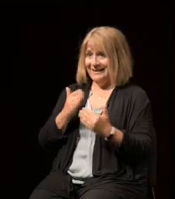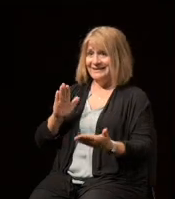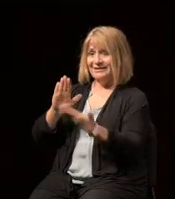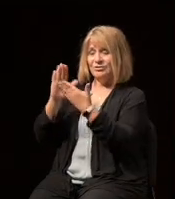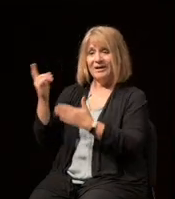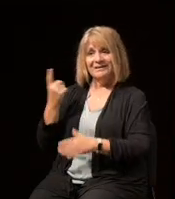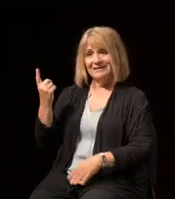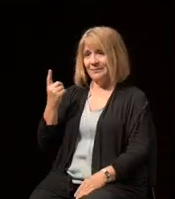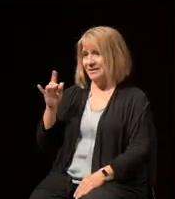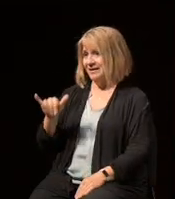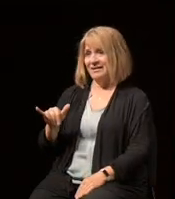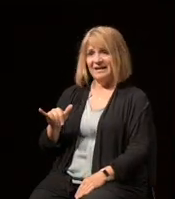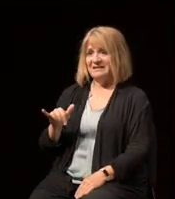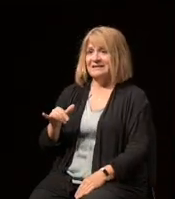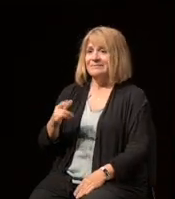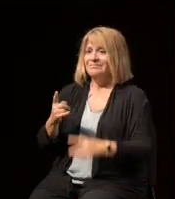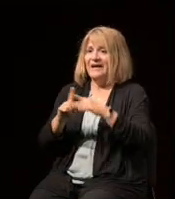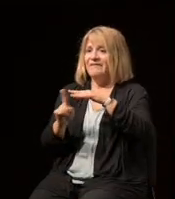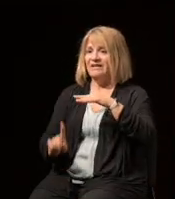so invisible